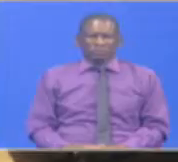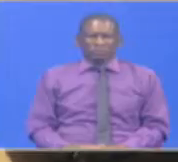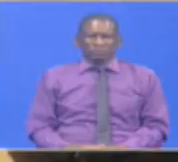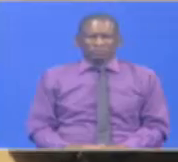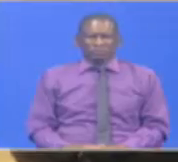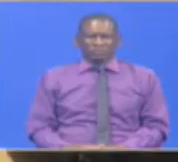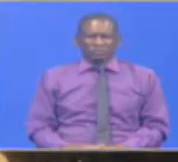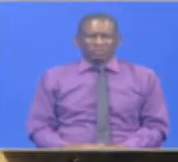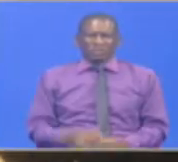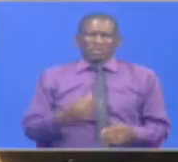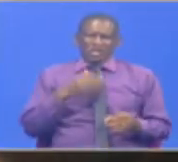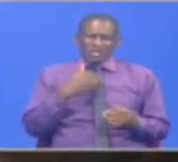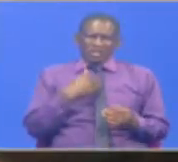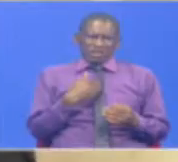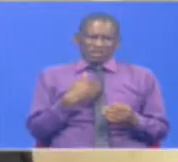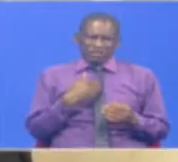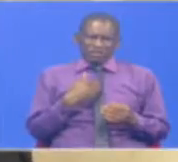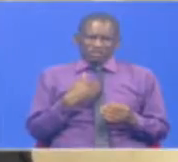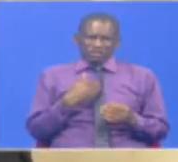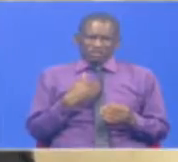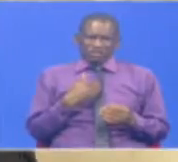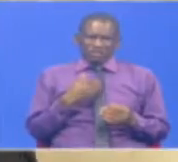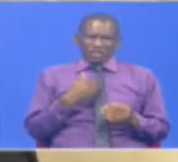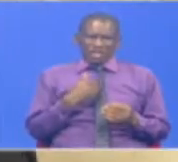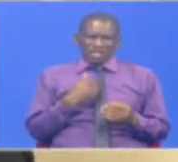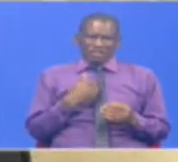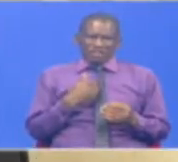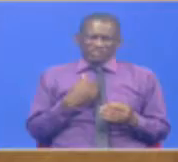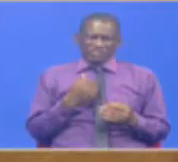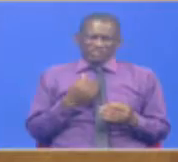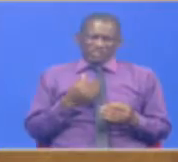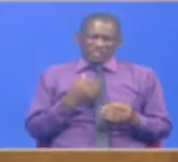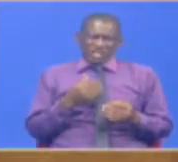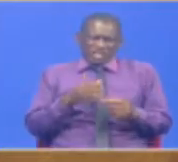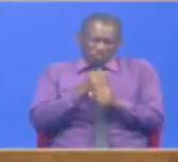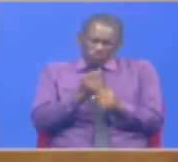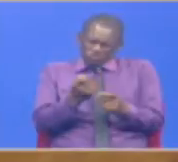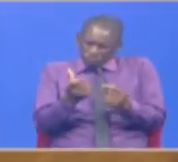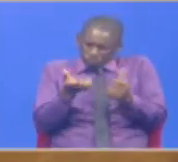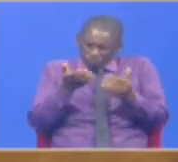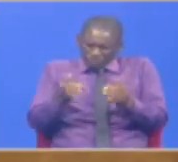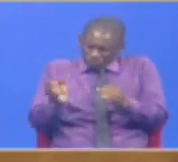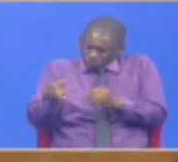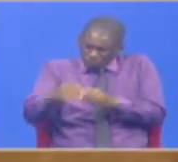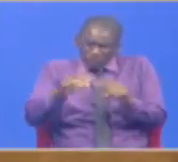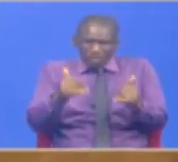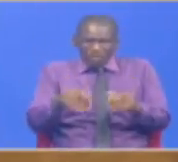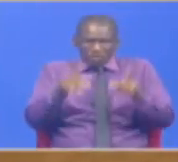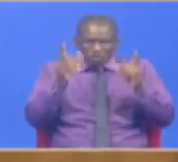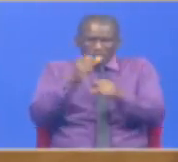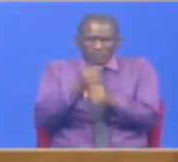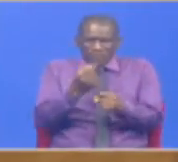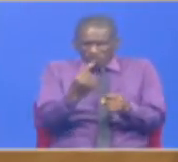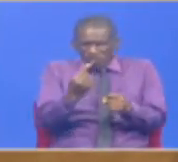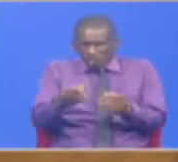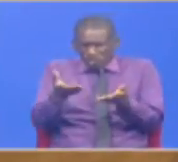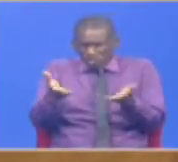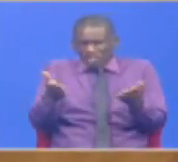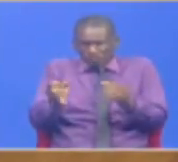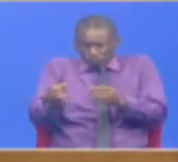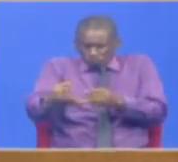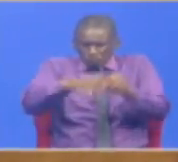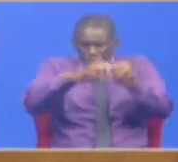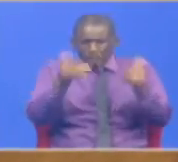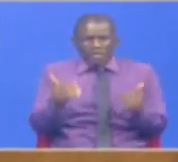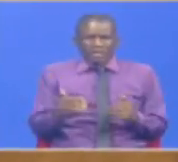I have a passion for the small details. You have to lay each and every detail perfectly to where it's supposed to